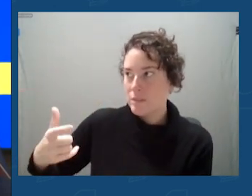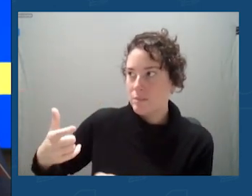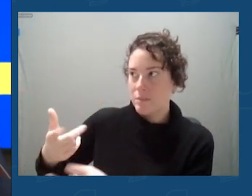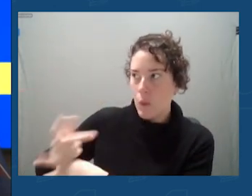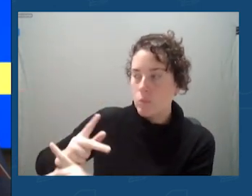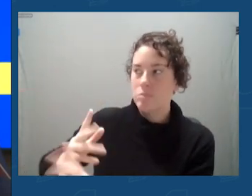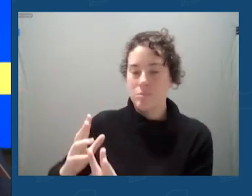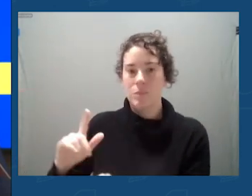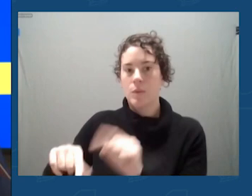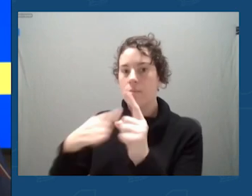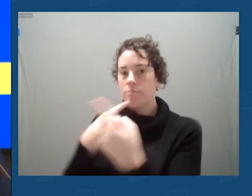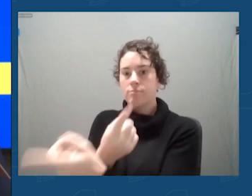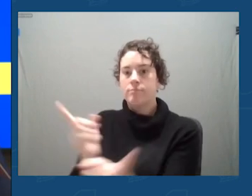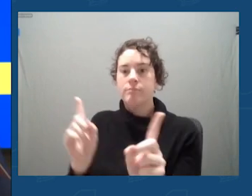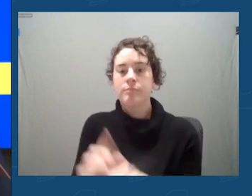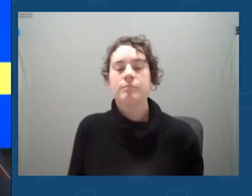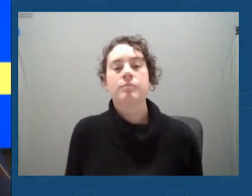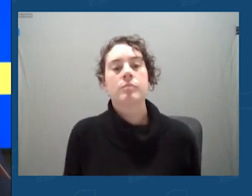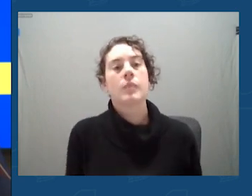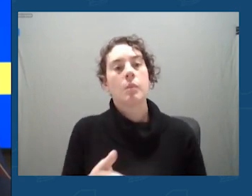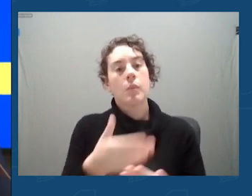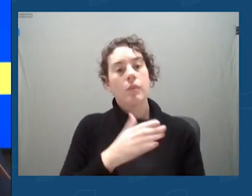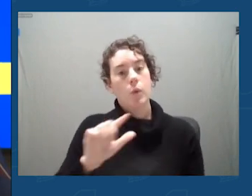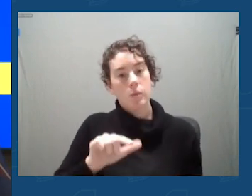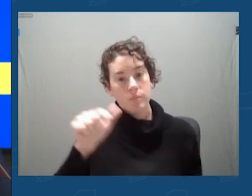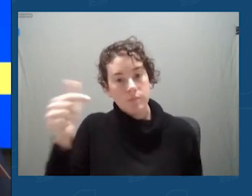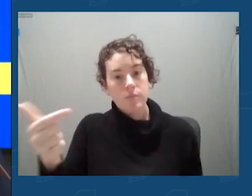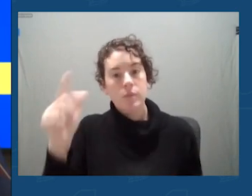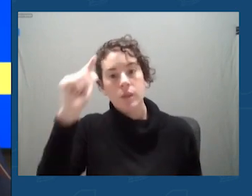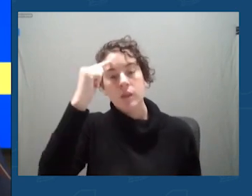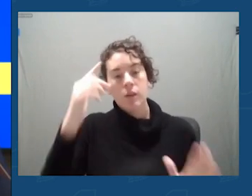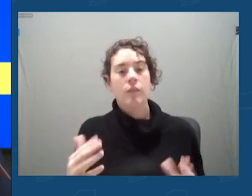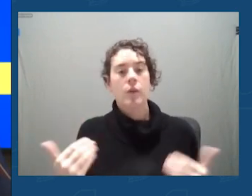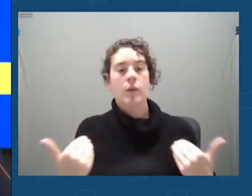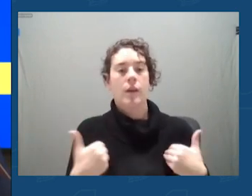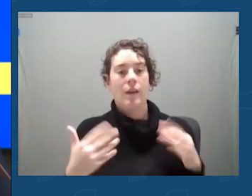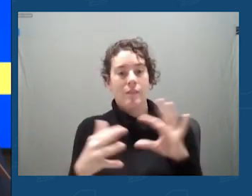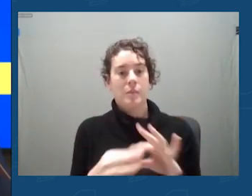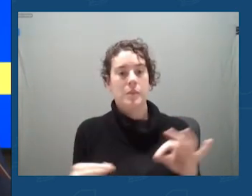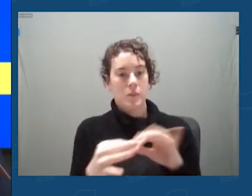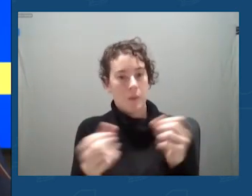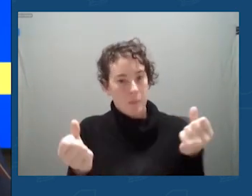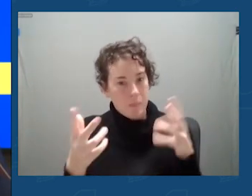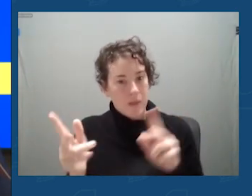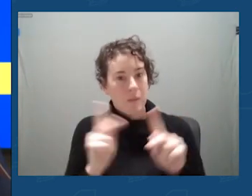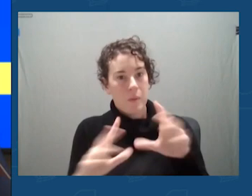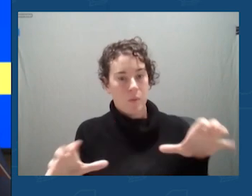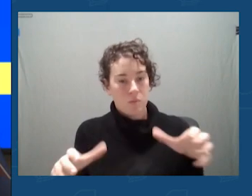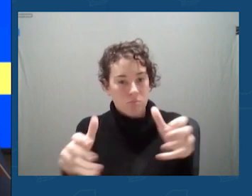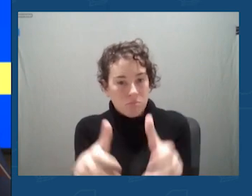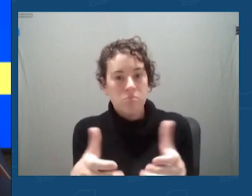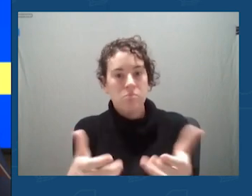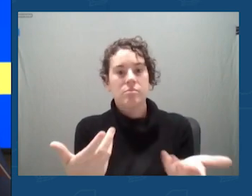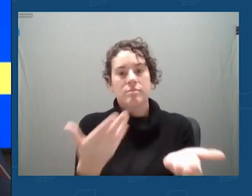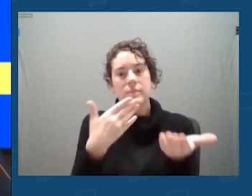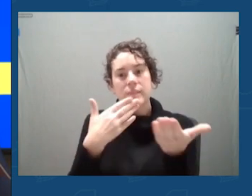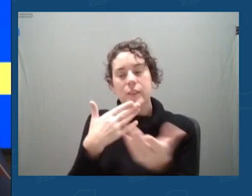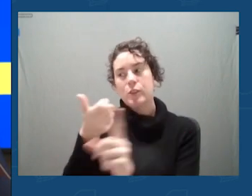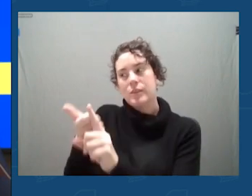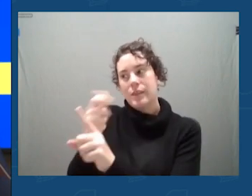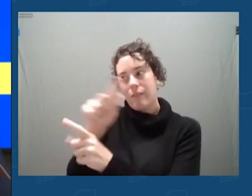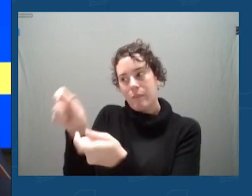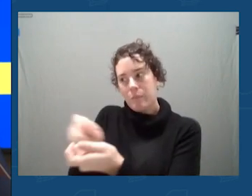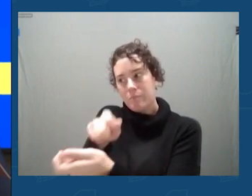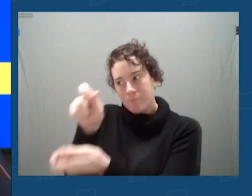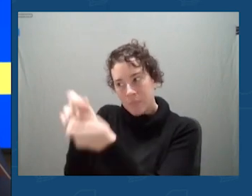podium, Governor, we have messages from much of the coalition thanking you personally. Sometimes not-for-profits,